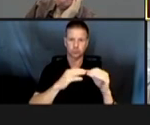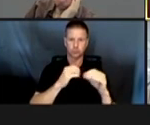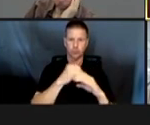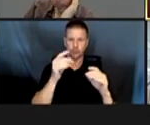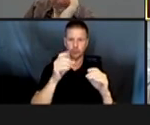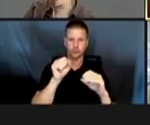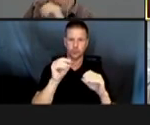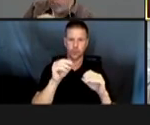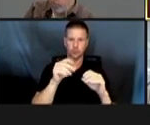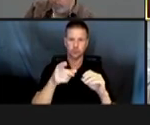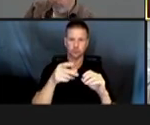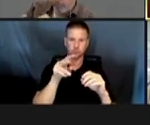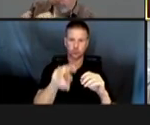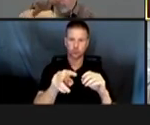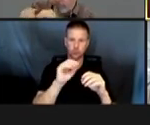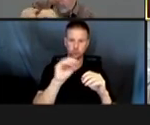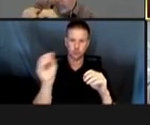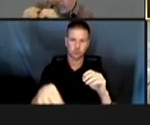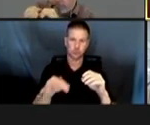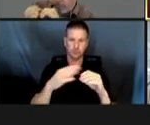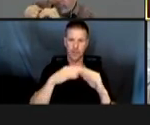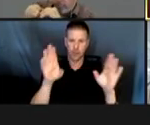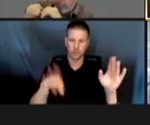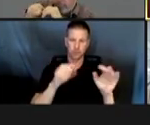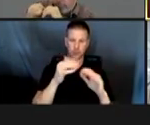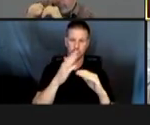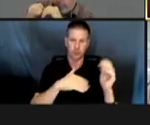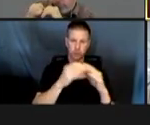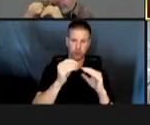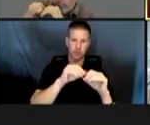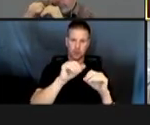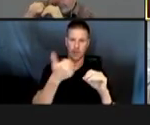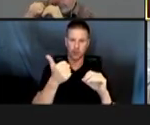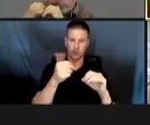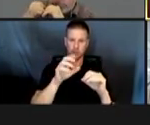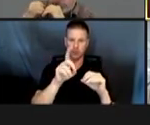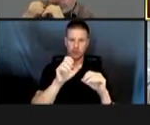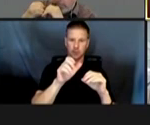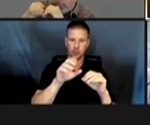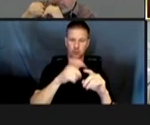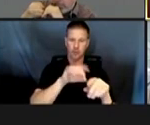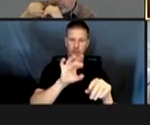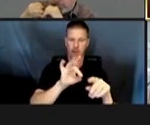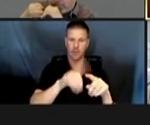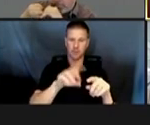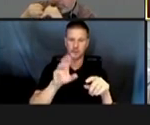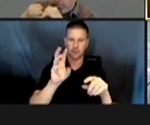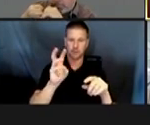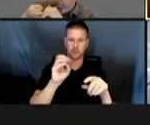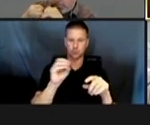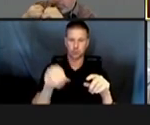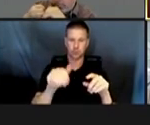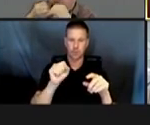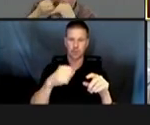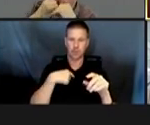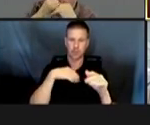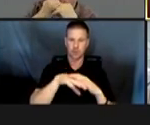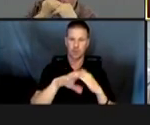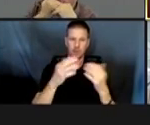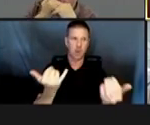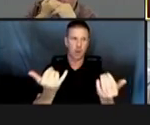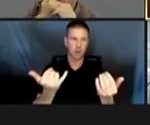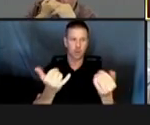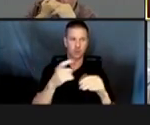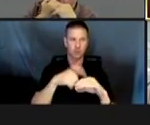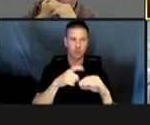so as you look at the percentages of housing that were built in other decades, ranging from 8% to 6%, as we get into the modern era, we